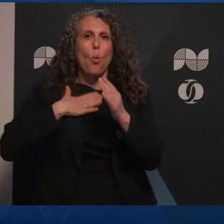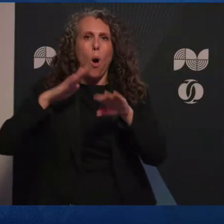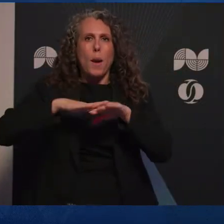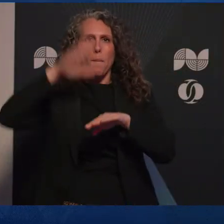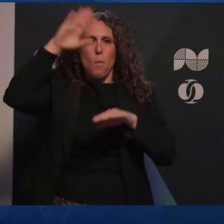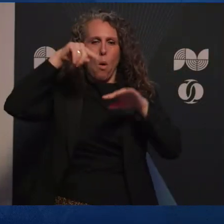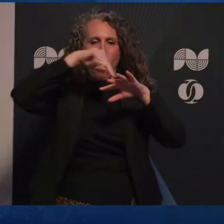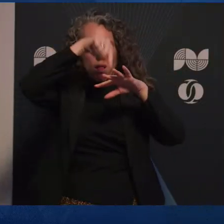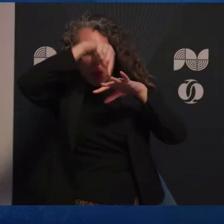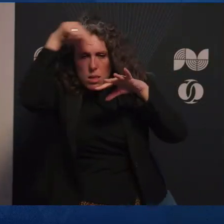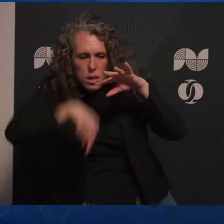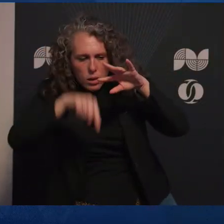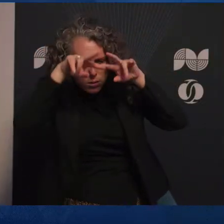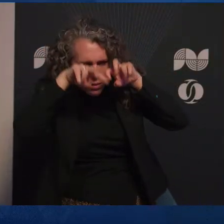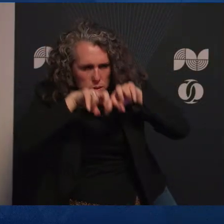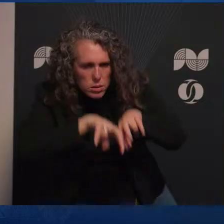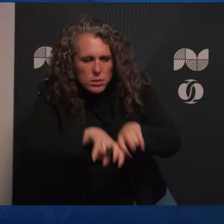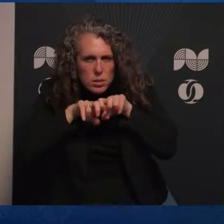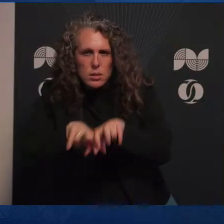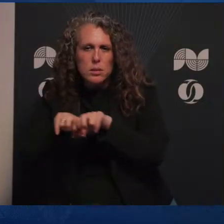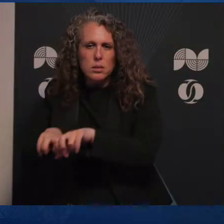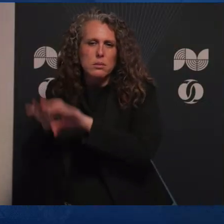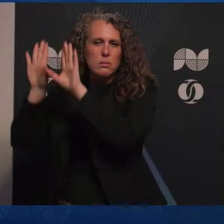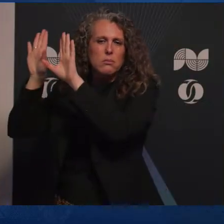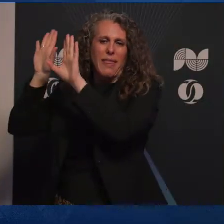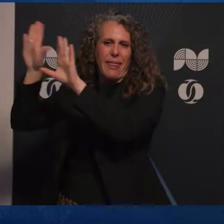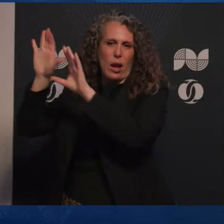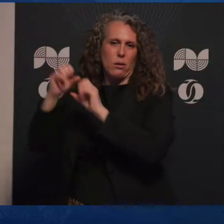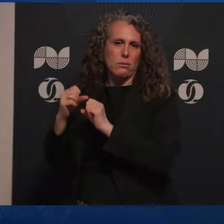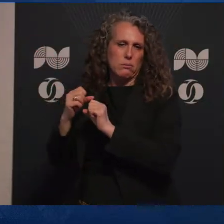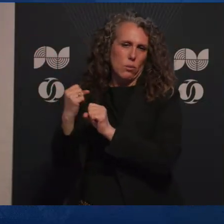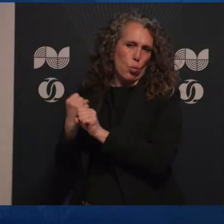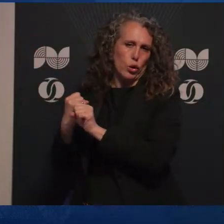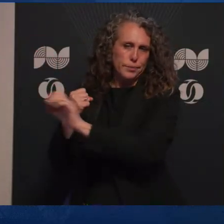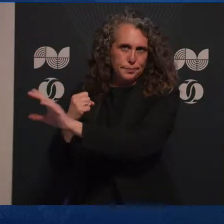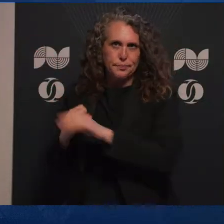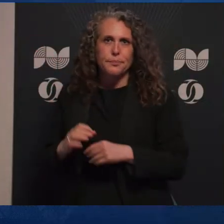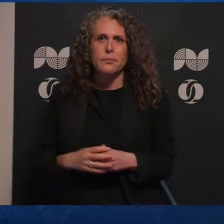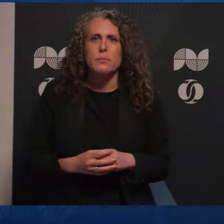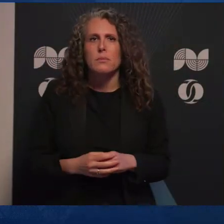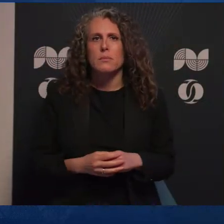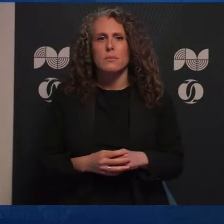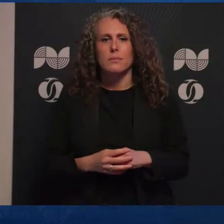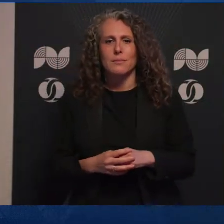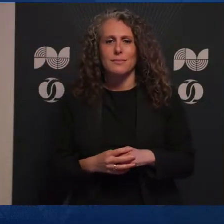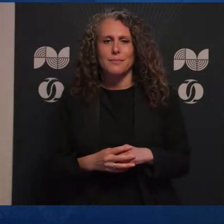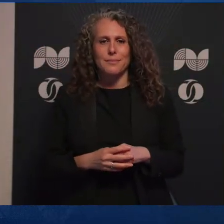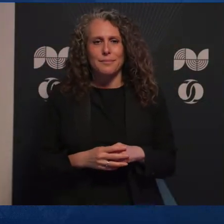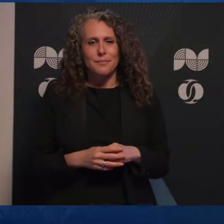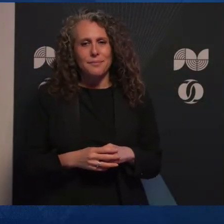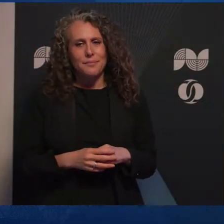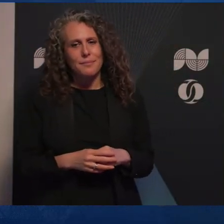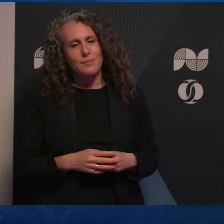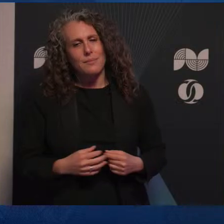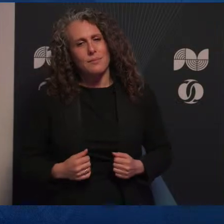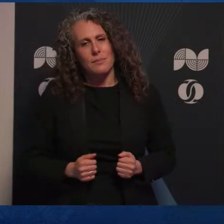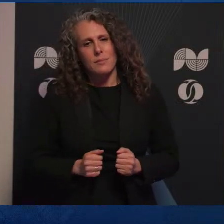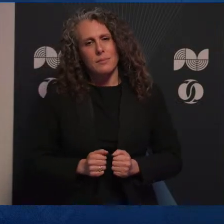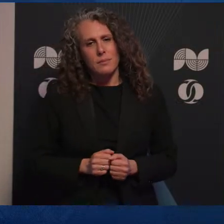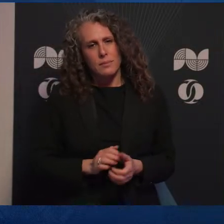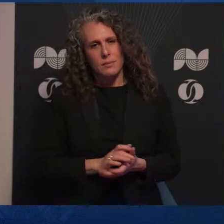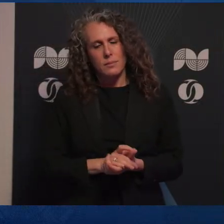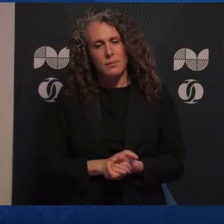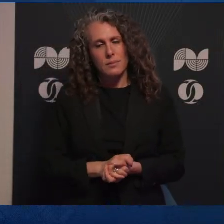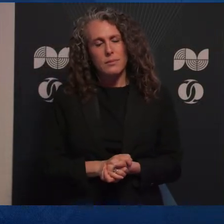aspects of policies. But if I may jump into this sort of international dimension,